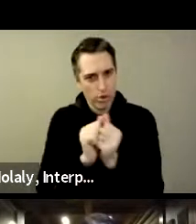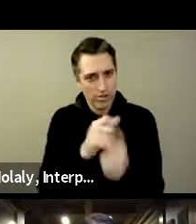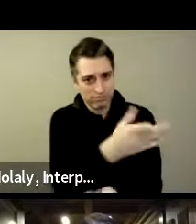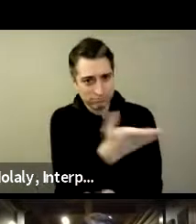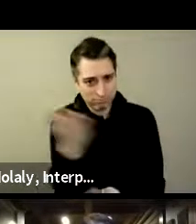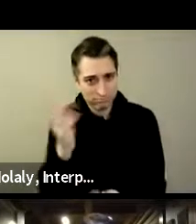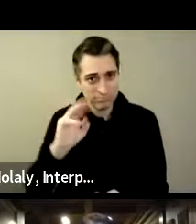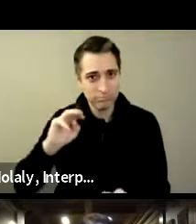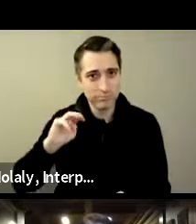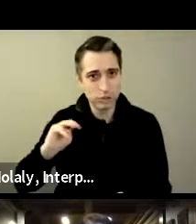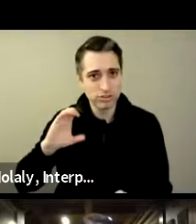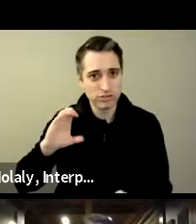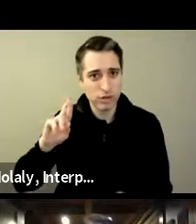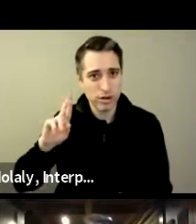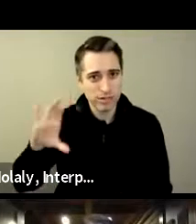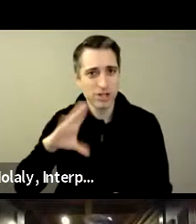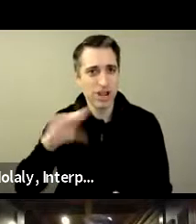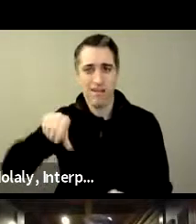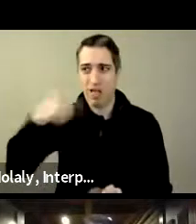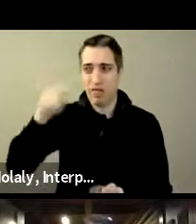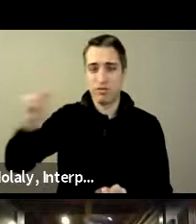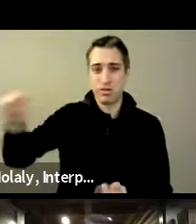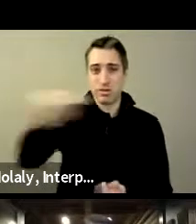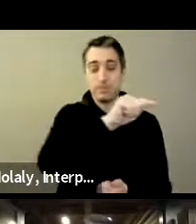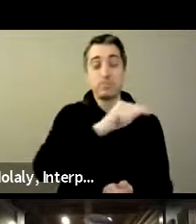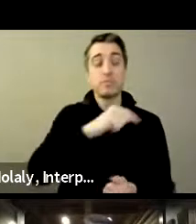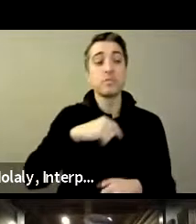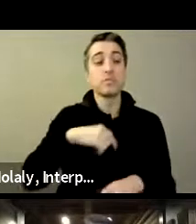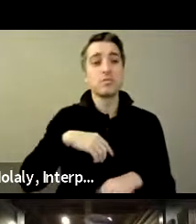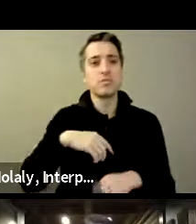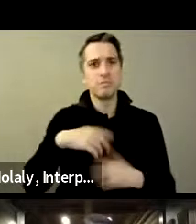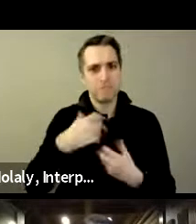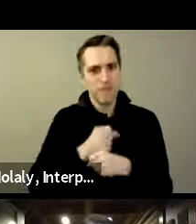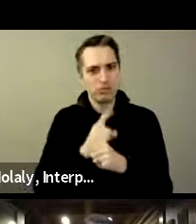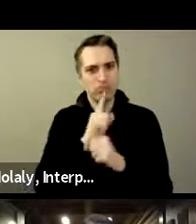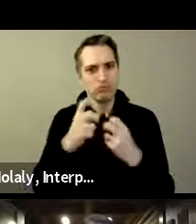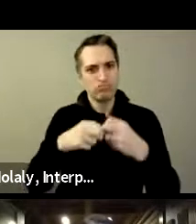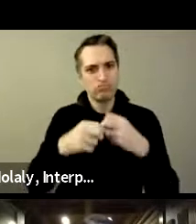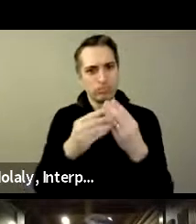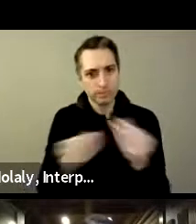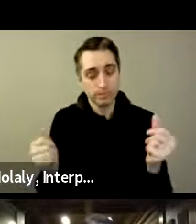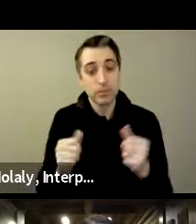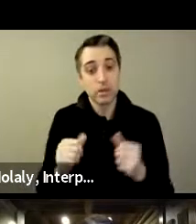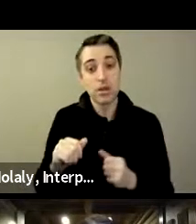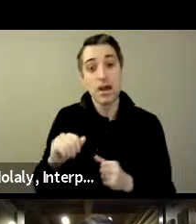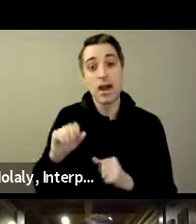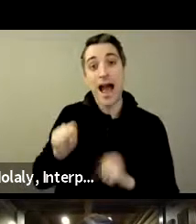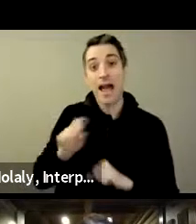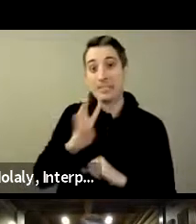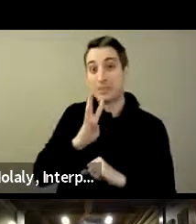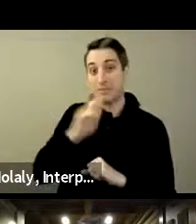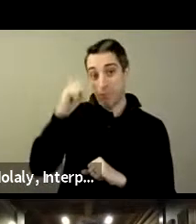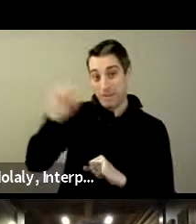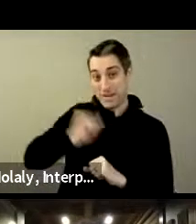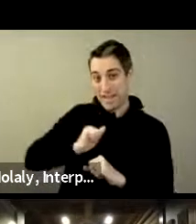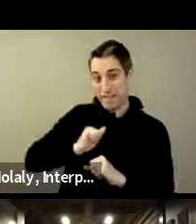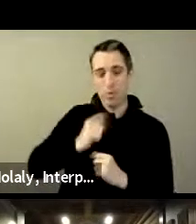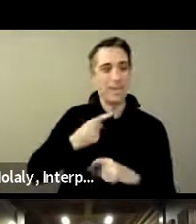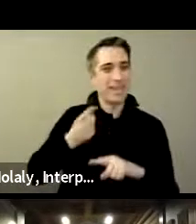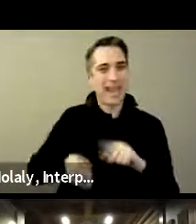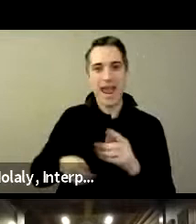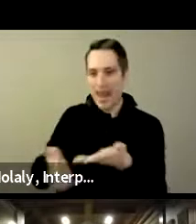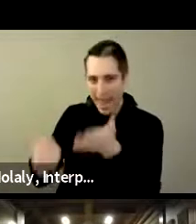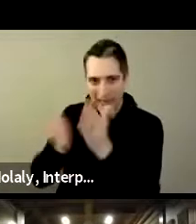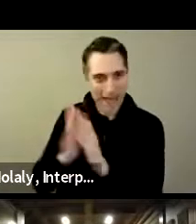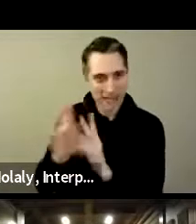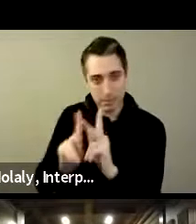On behalf of myself, and speaking only for myself, I can tell you that at some point we have to stop asking people to do the right thing and